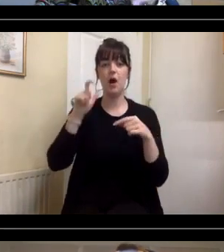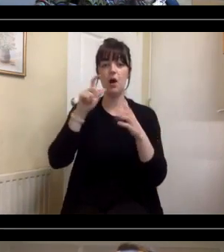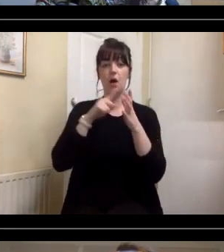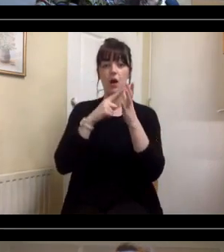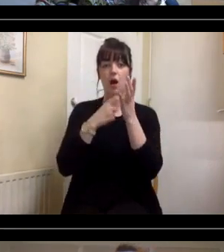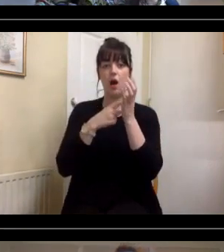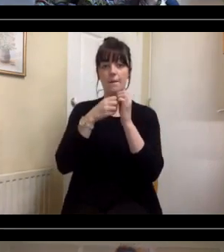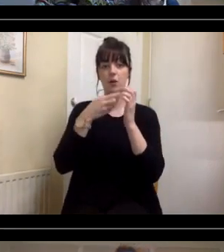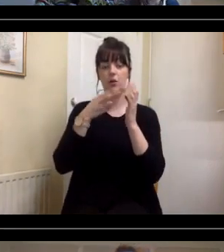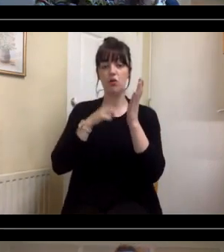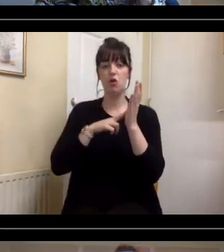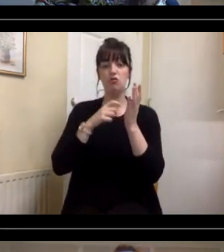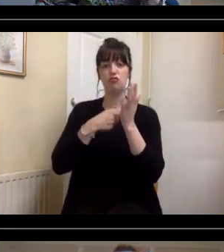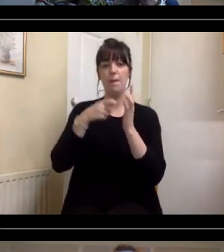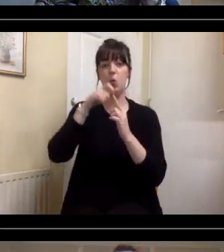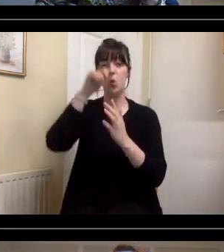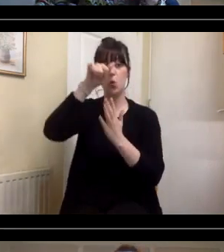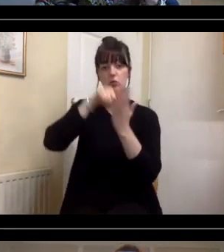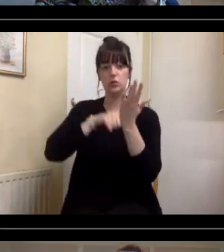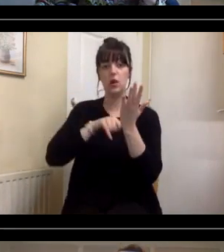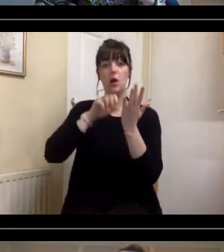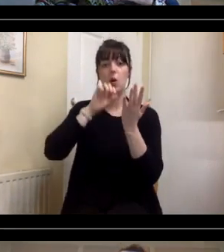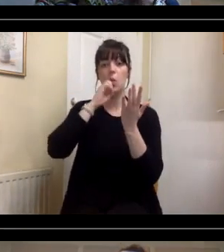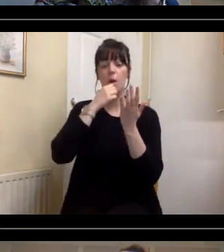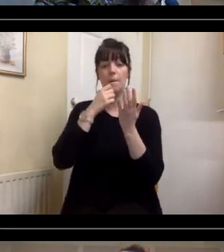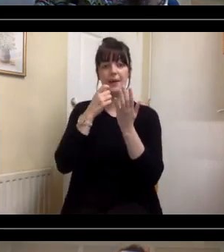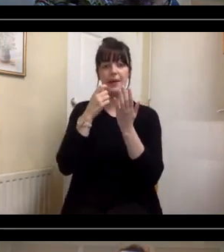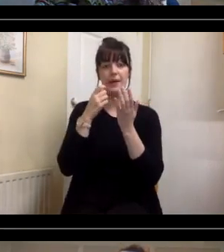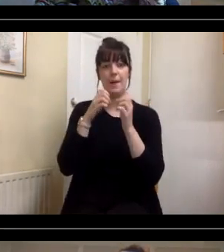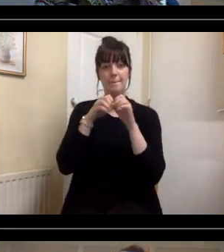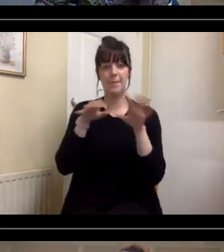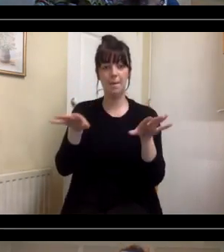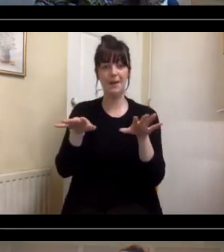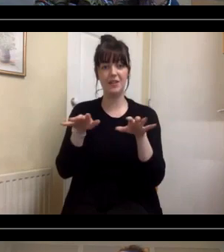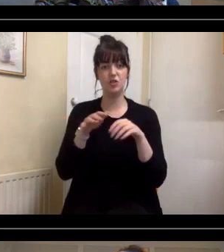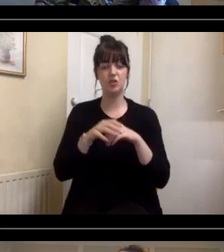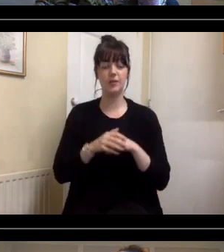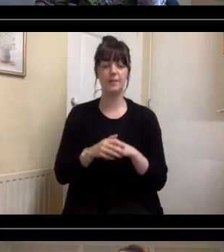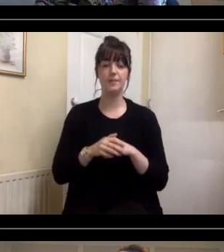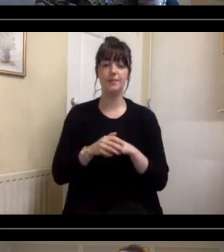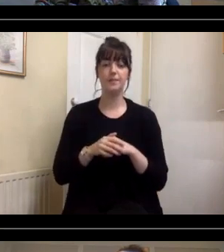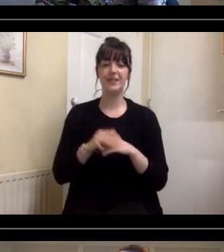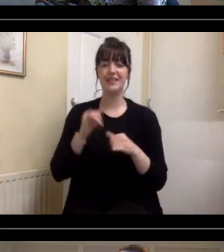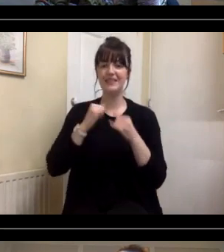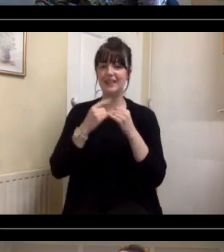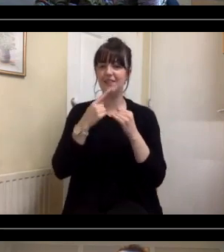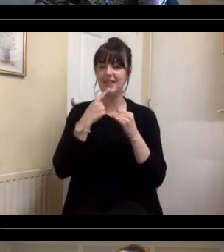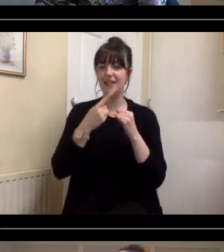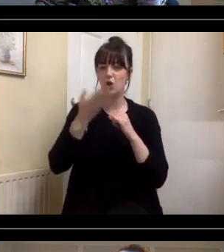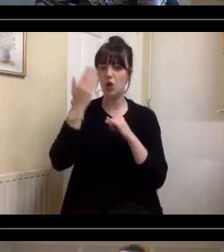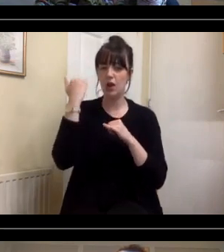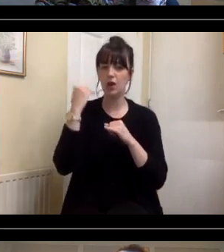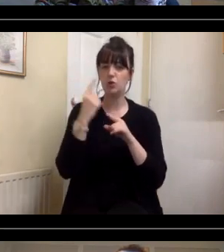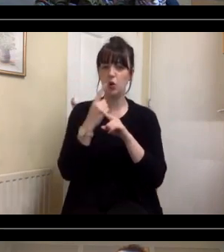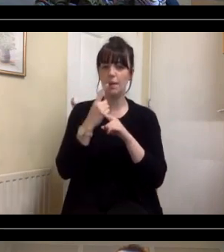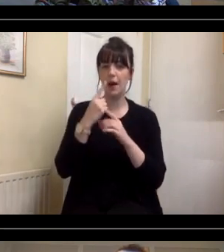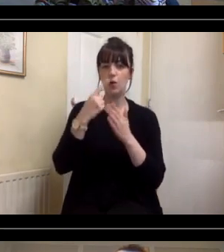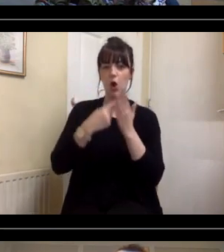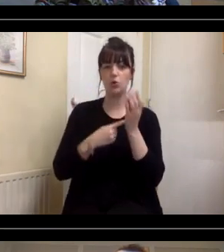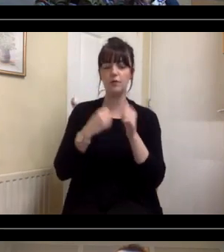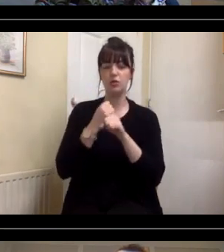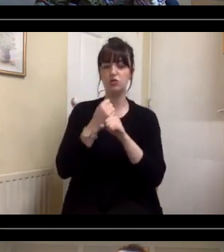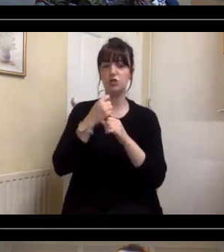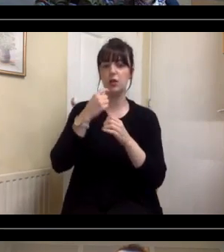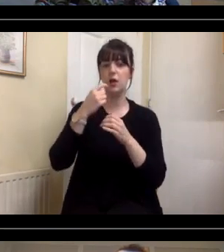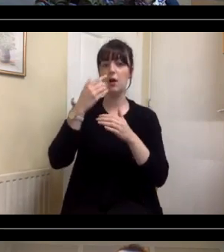will be published as part of our development consent order, which I think Steve referred to earlier when he was talking about the Code of Construction Practice. So once we